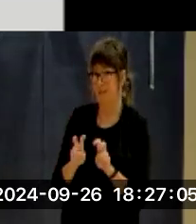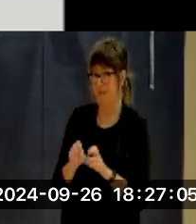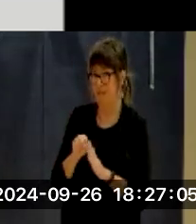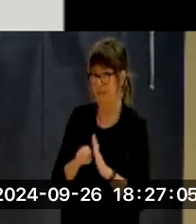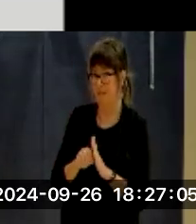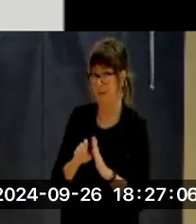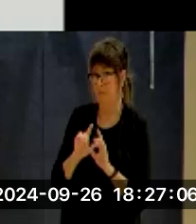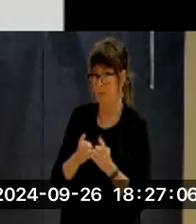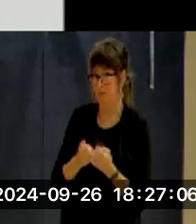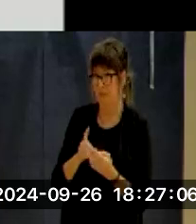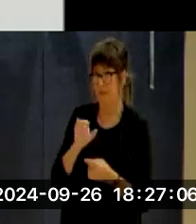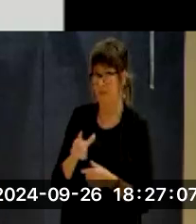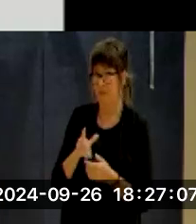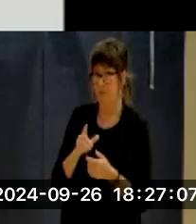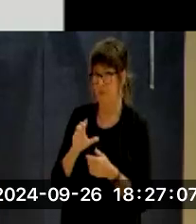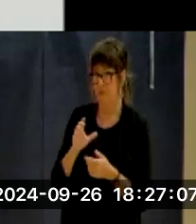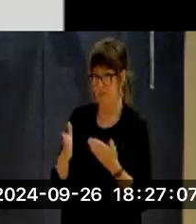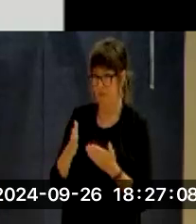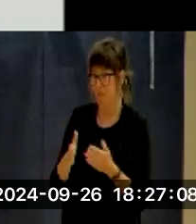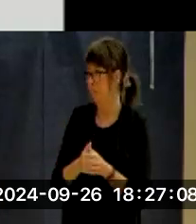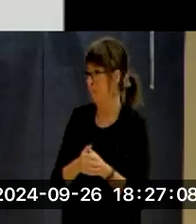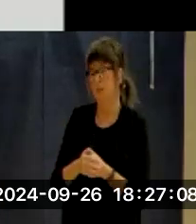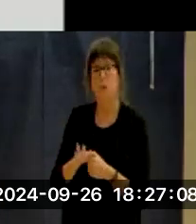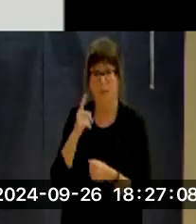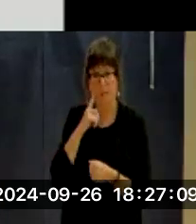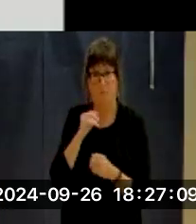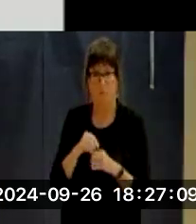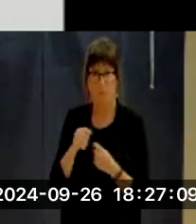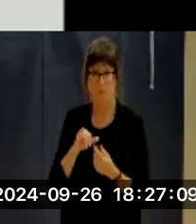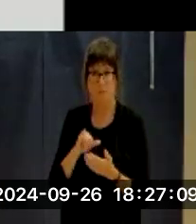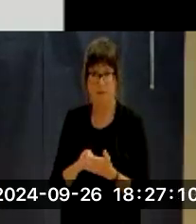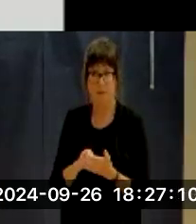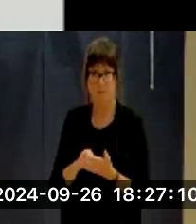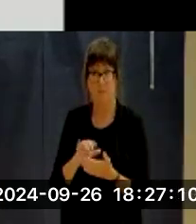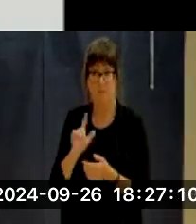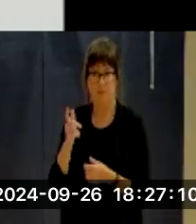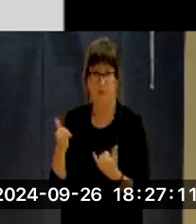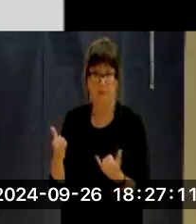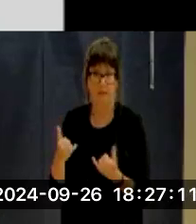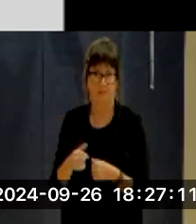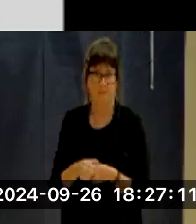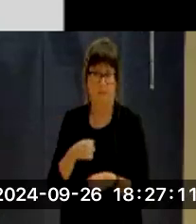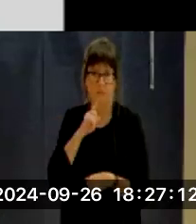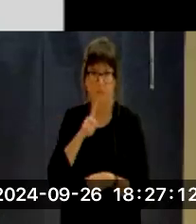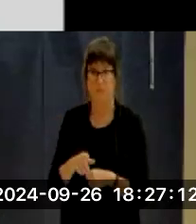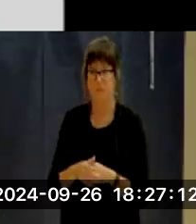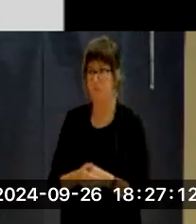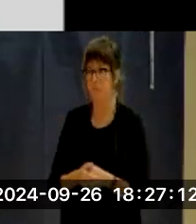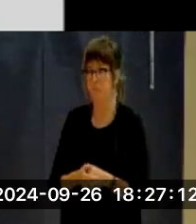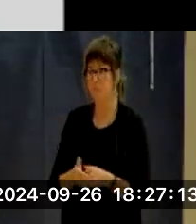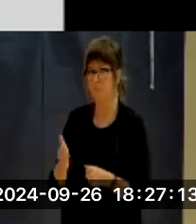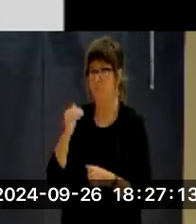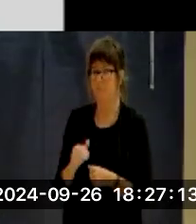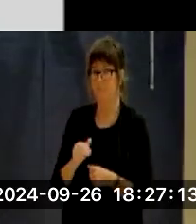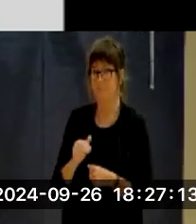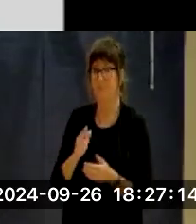of Social Services data. I believe you'll hear more about financial abuse later today. Let's go next to